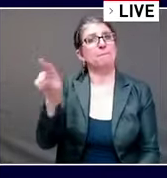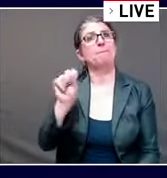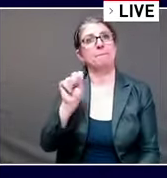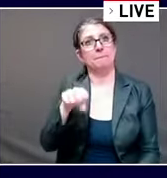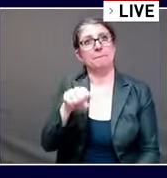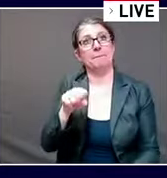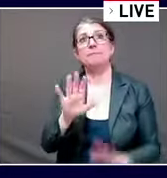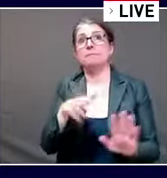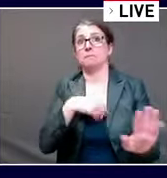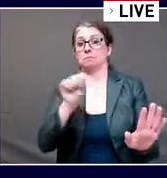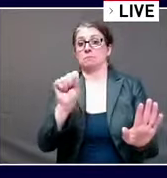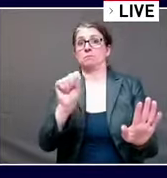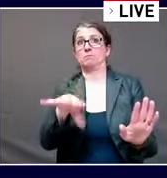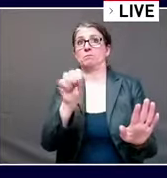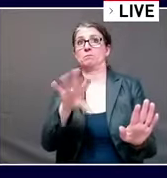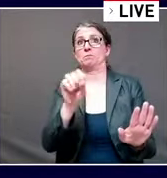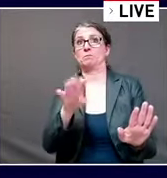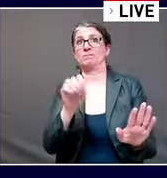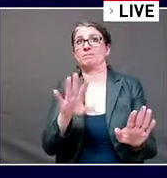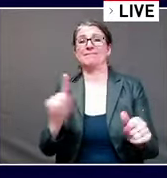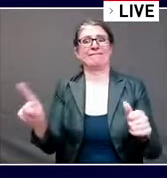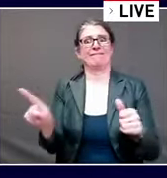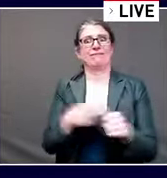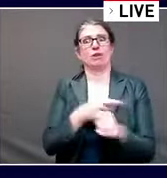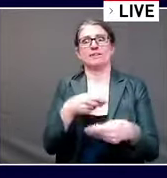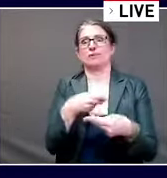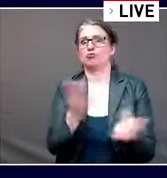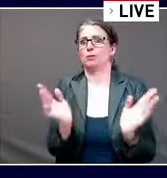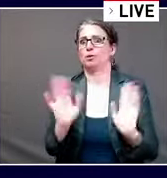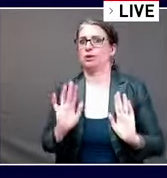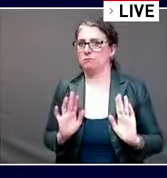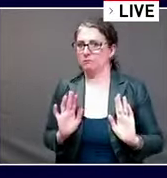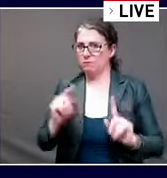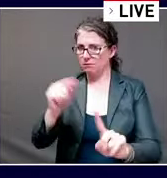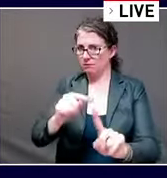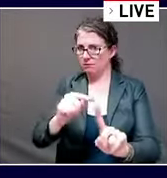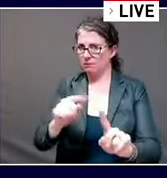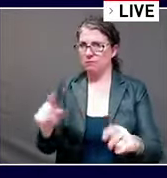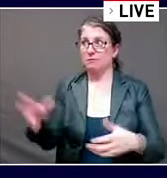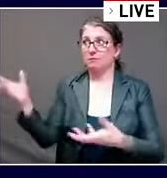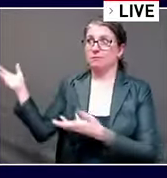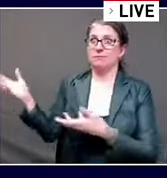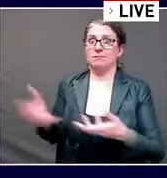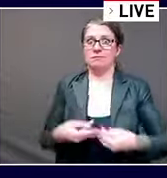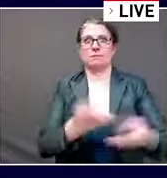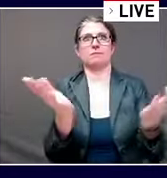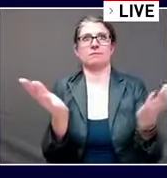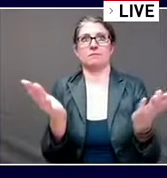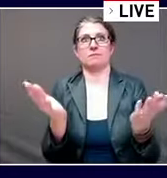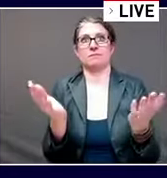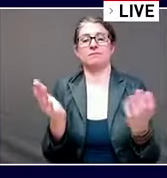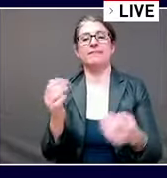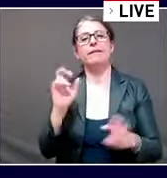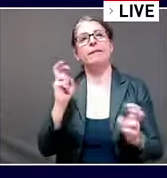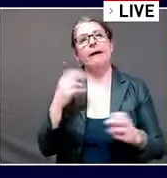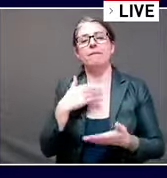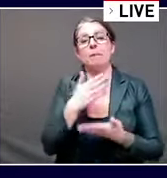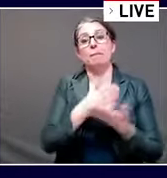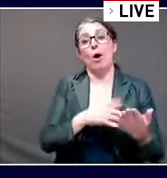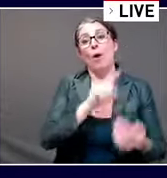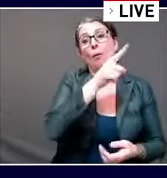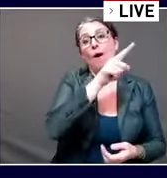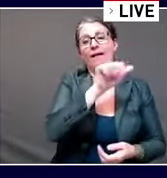healthcare providers. But even within healthcare providers, equity is a concern. And so, that down east is a good example